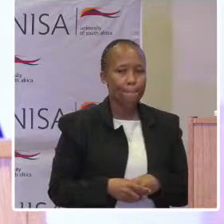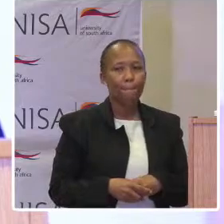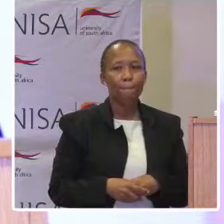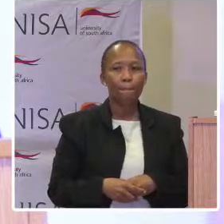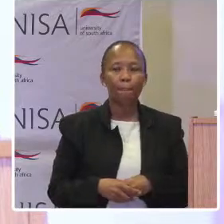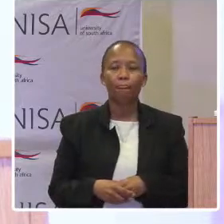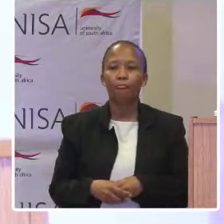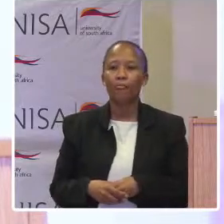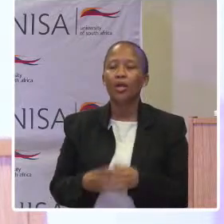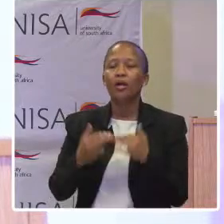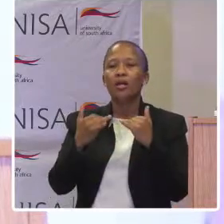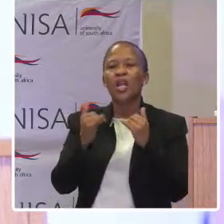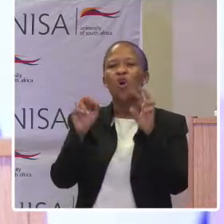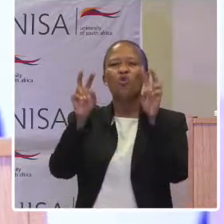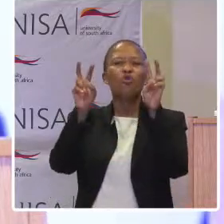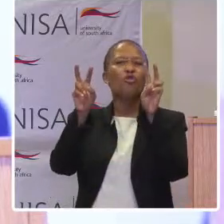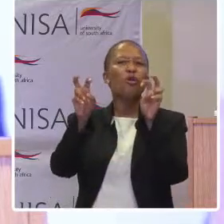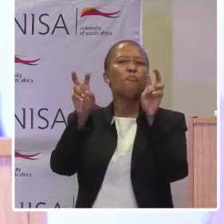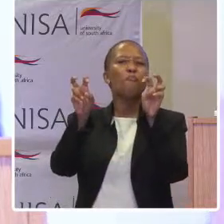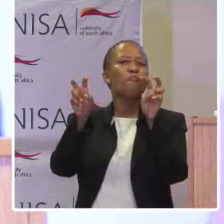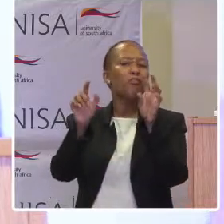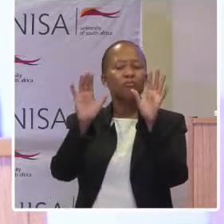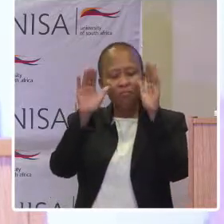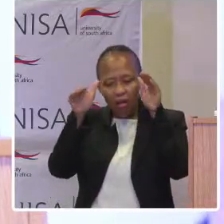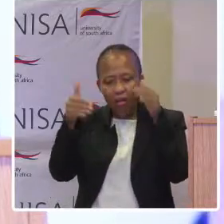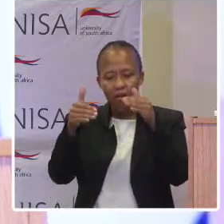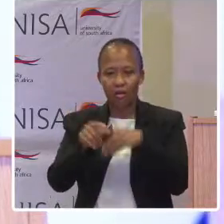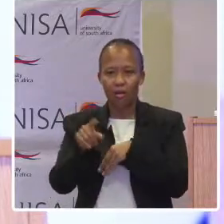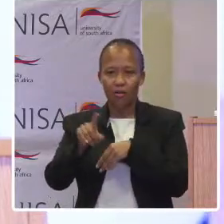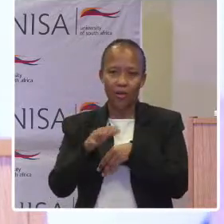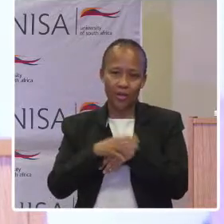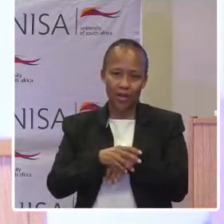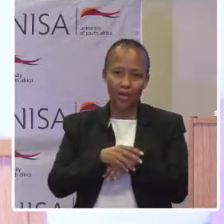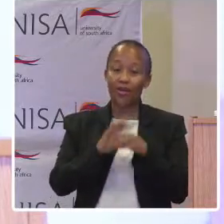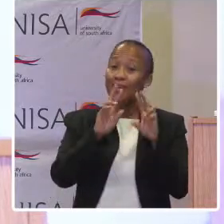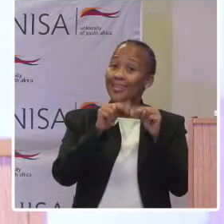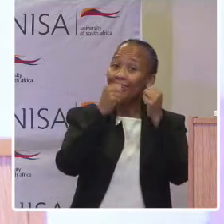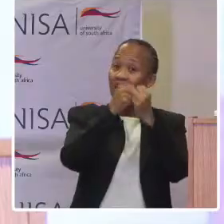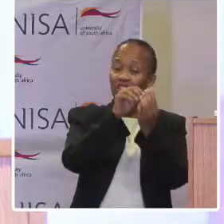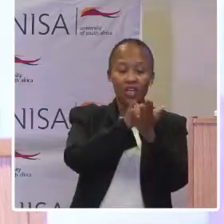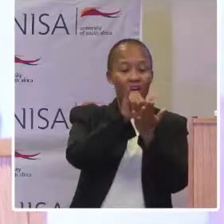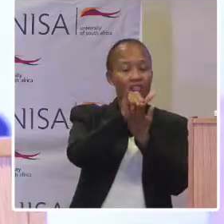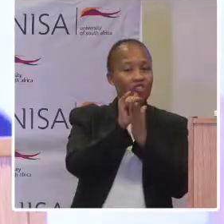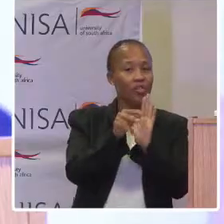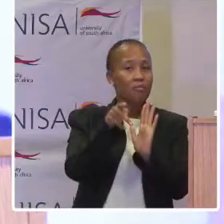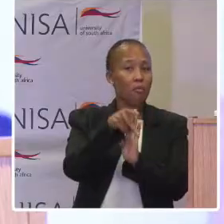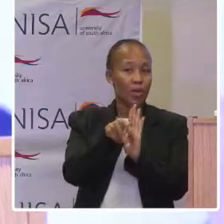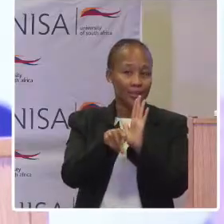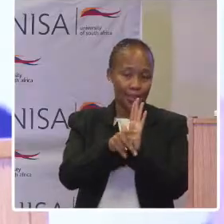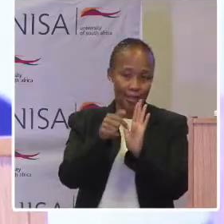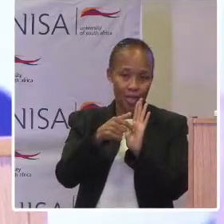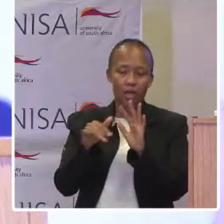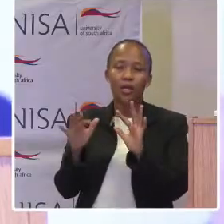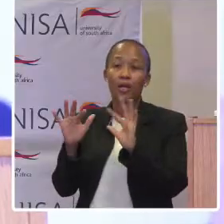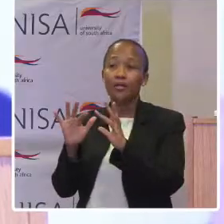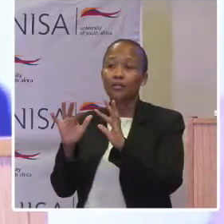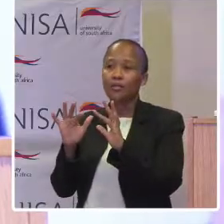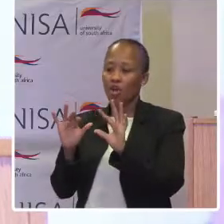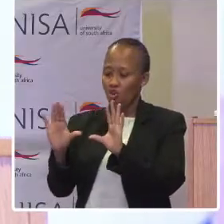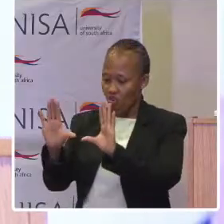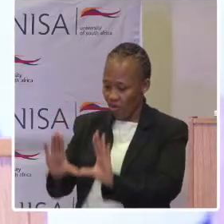The session theme focuses on aligning national aviation policies with continental and global